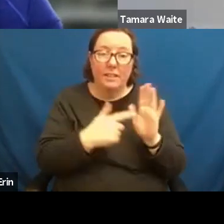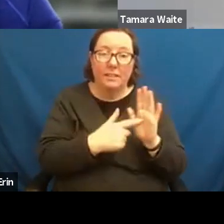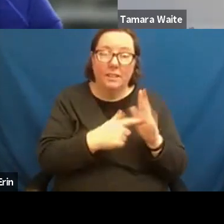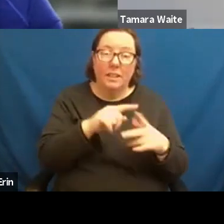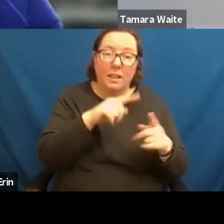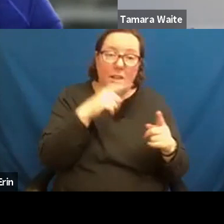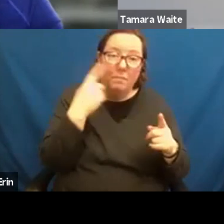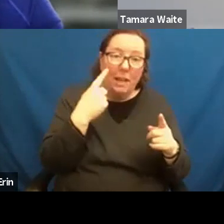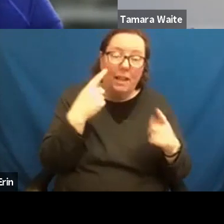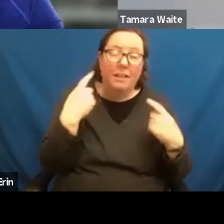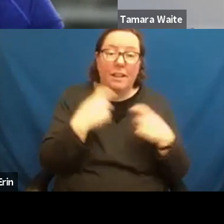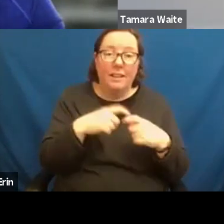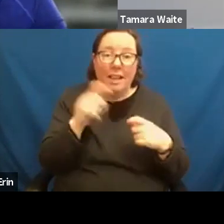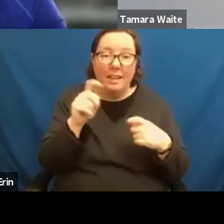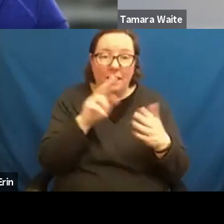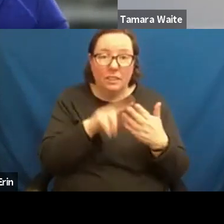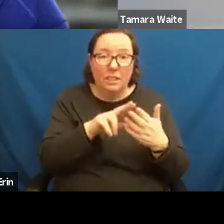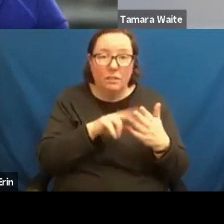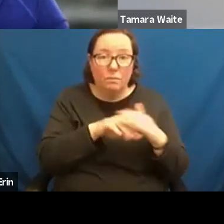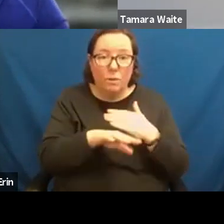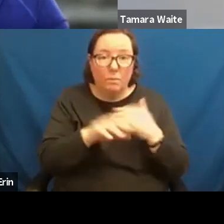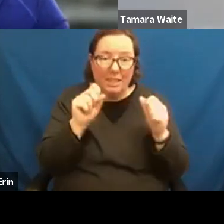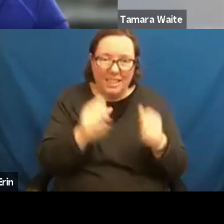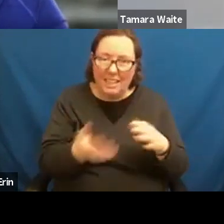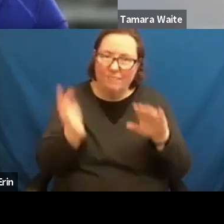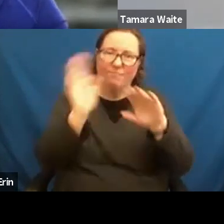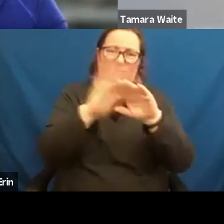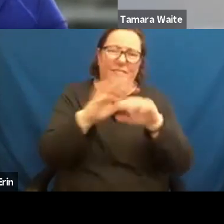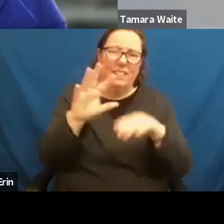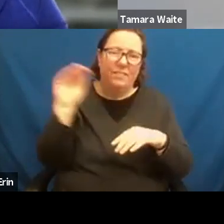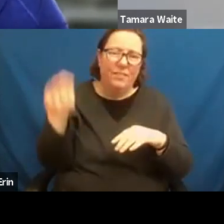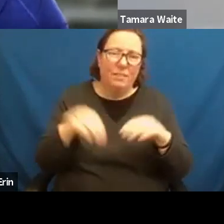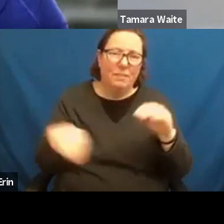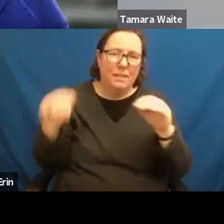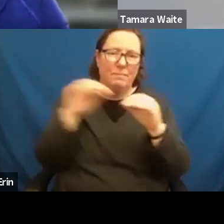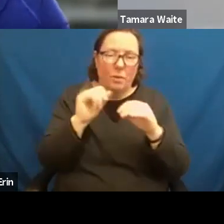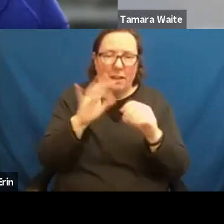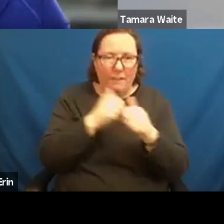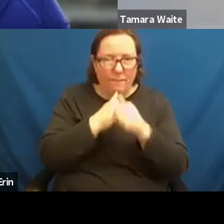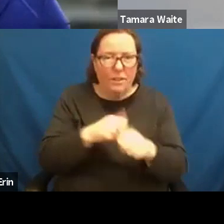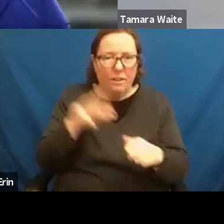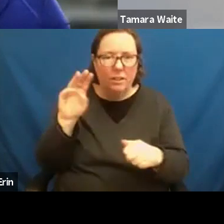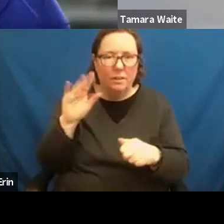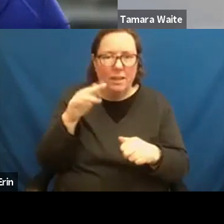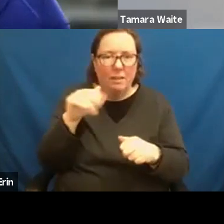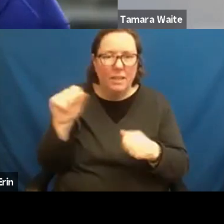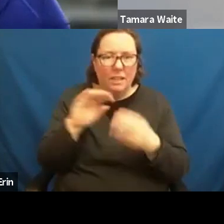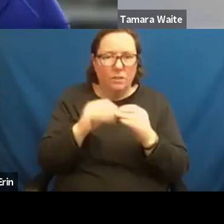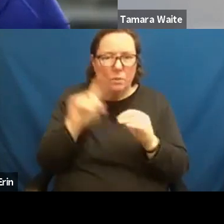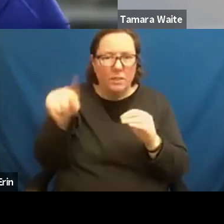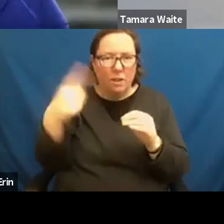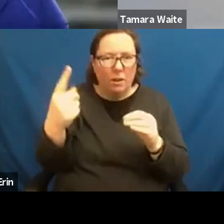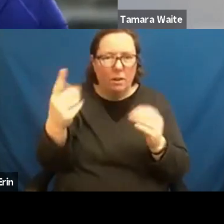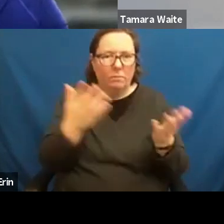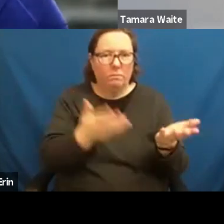in BLS can be increased by about 50% if you use the MCAS scores alone